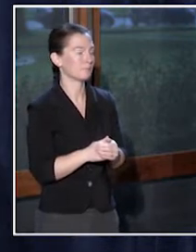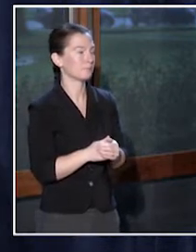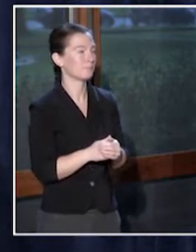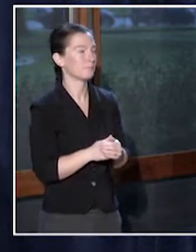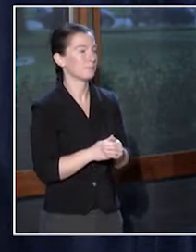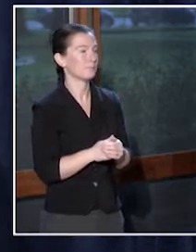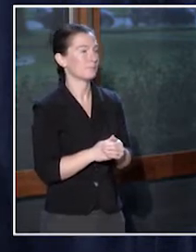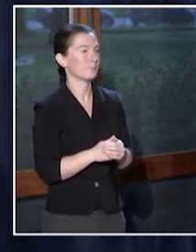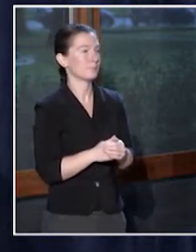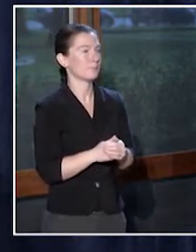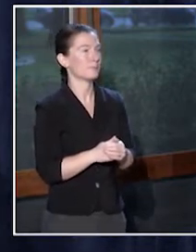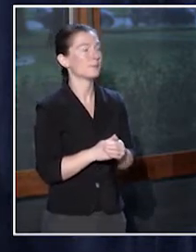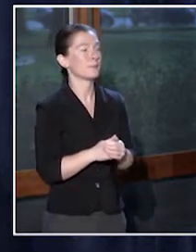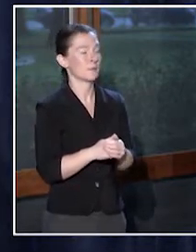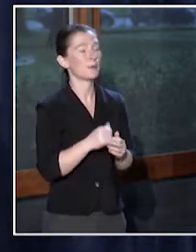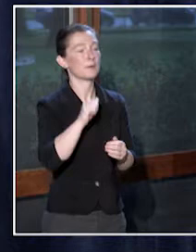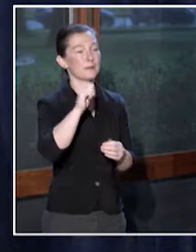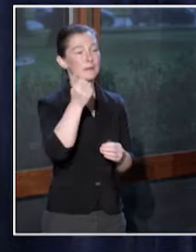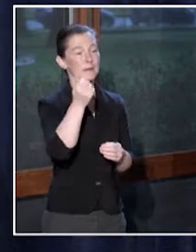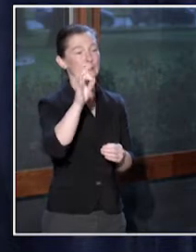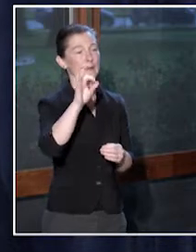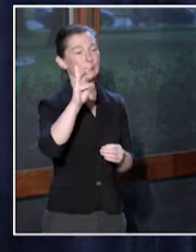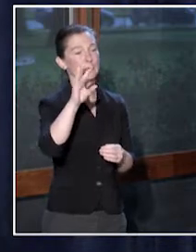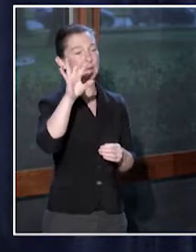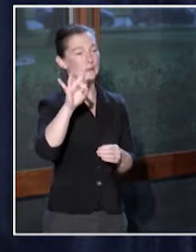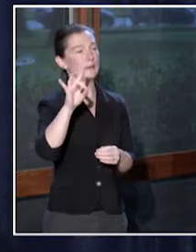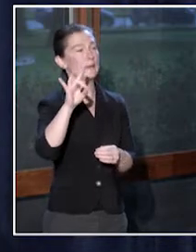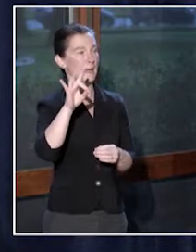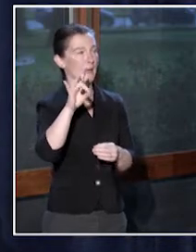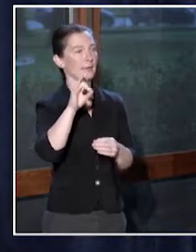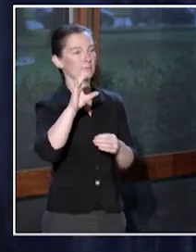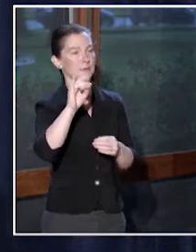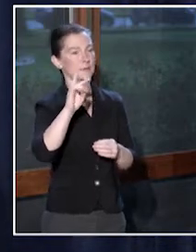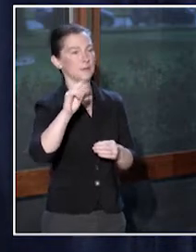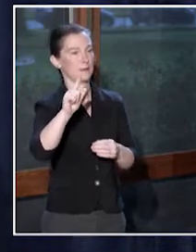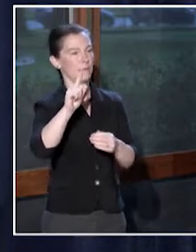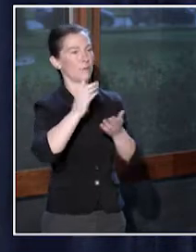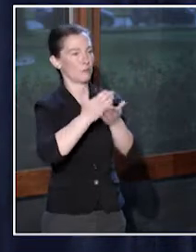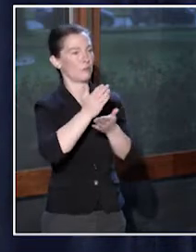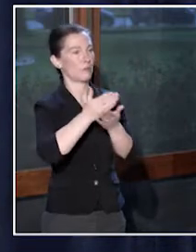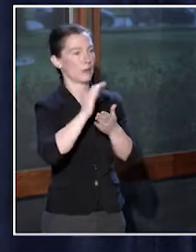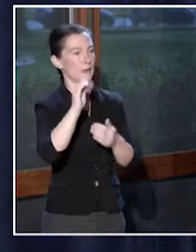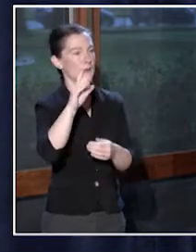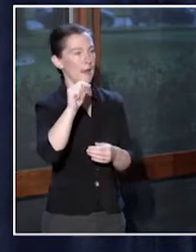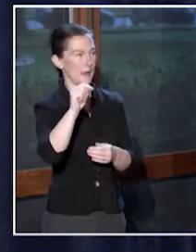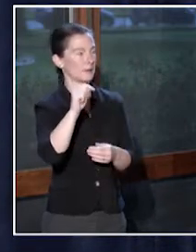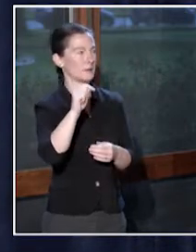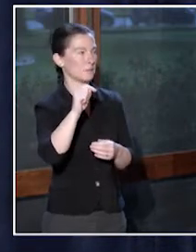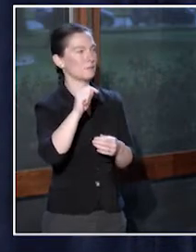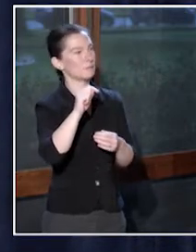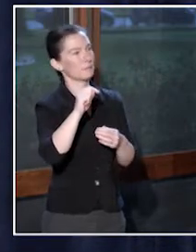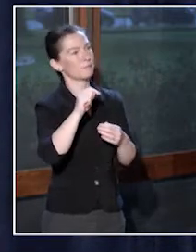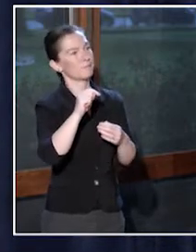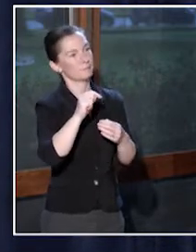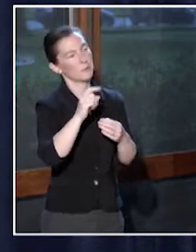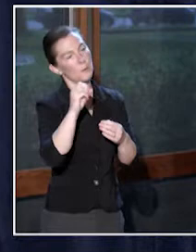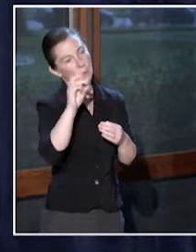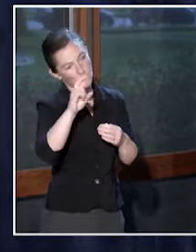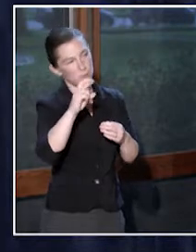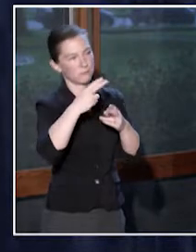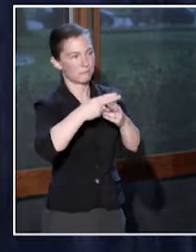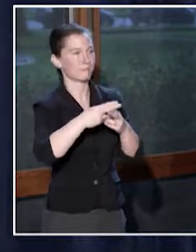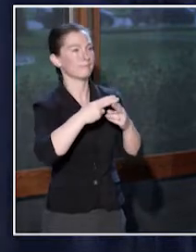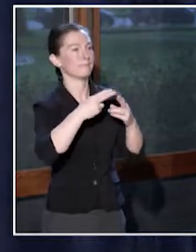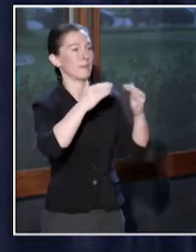1968 Civil Rights Act, more commonly known as the Fair Housing Act, I want us to remember that. I want to